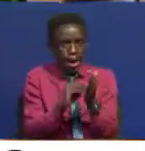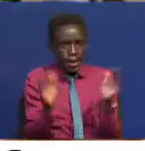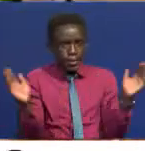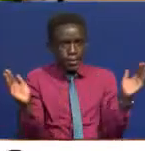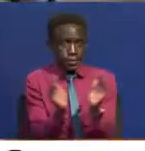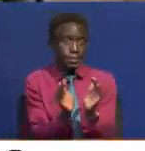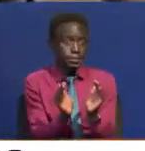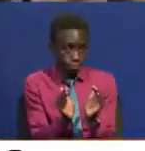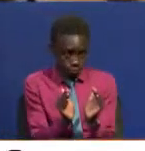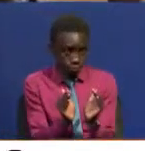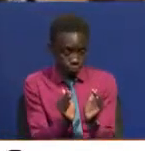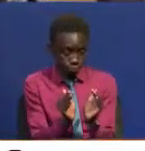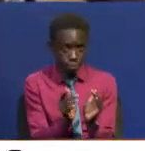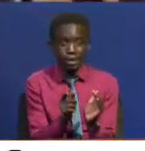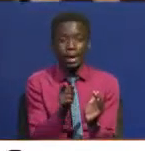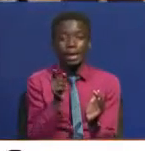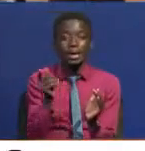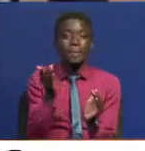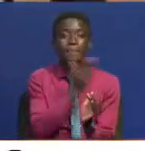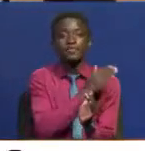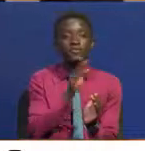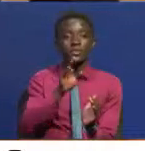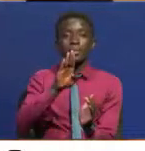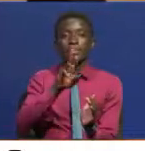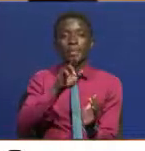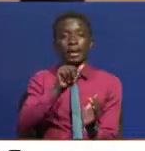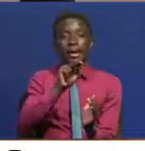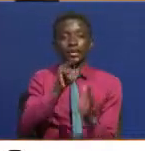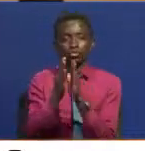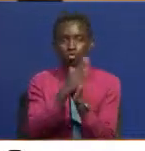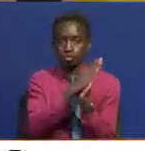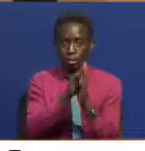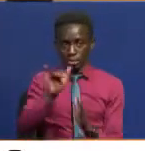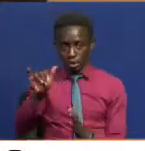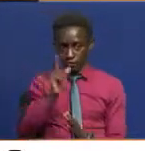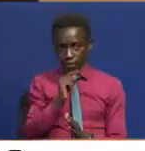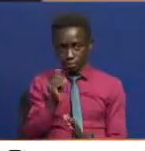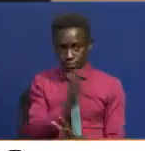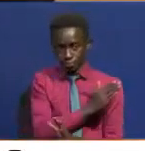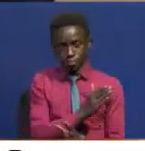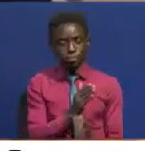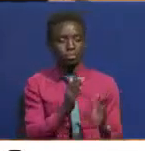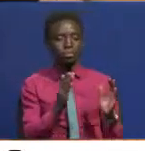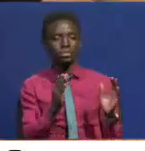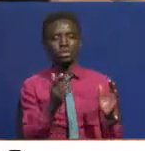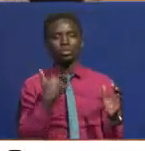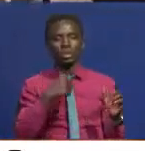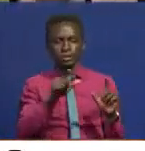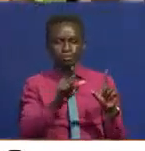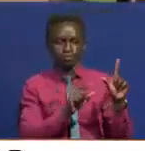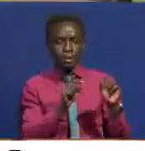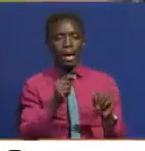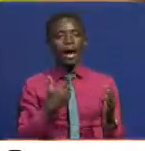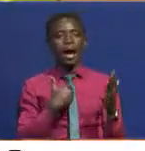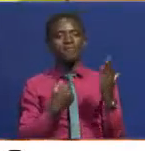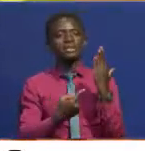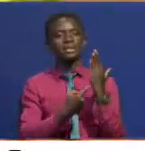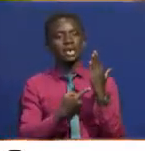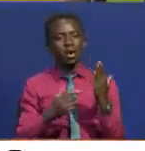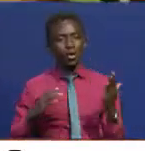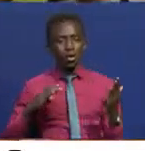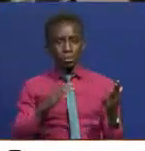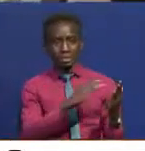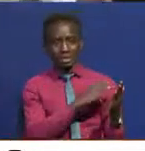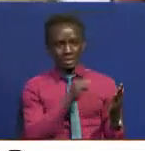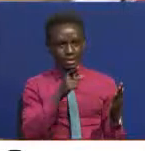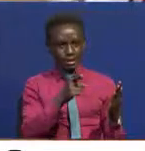that's the criteria that Brian was talking about. We have set up a selection technical committee that is very